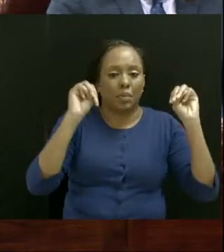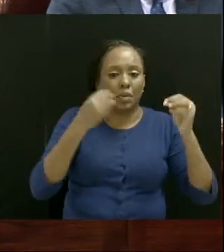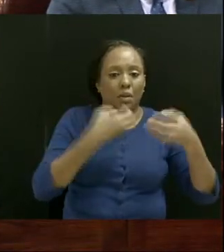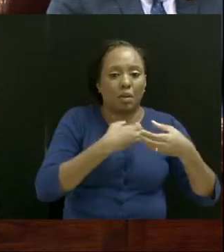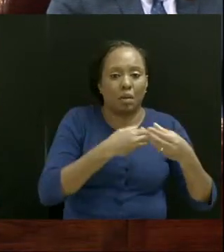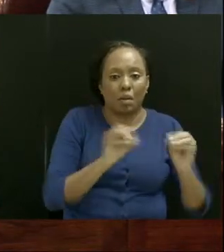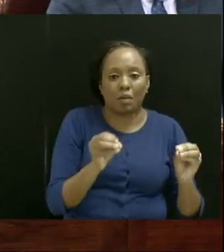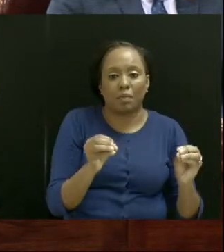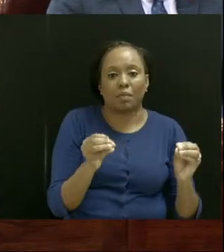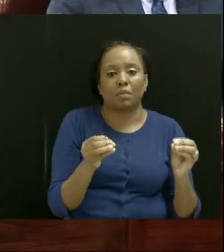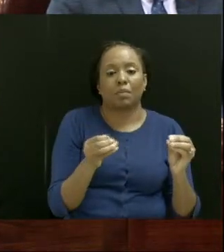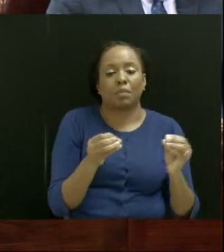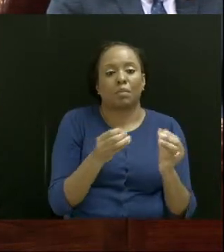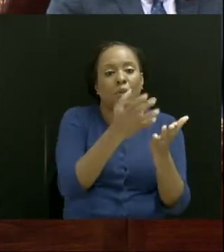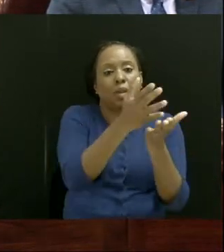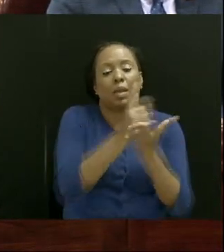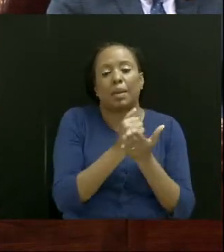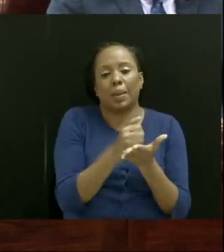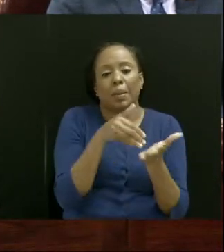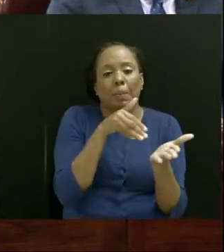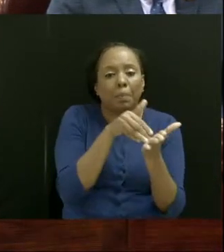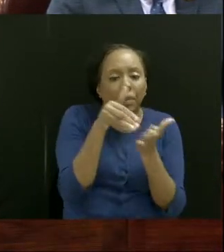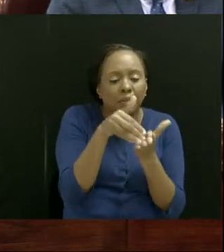millions of dollars.